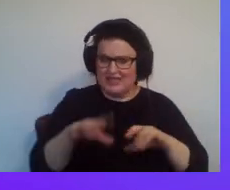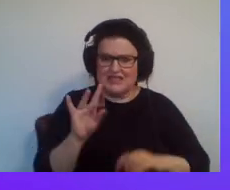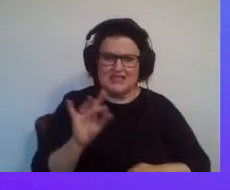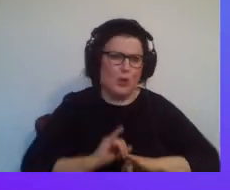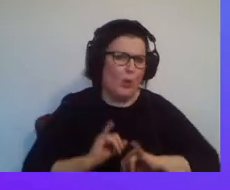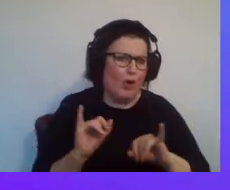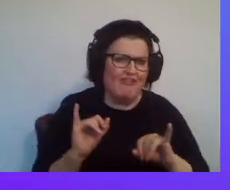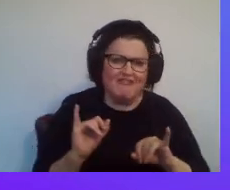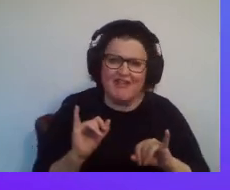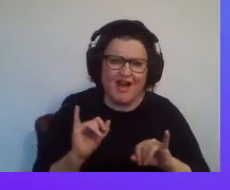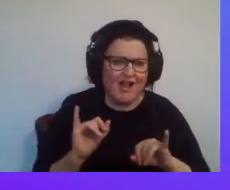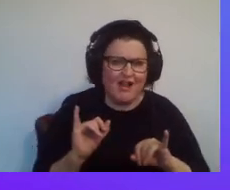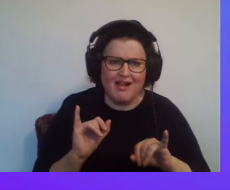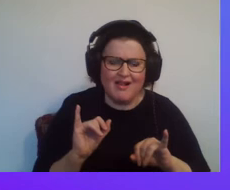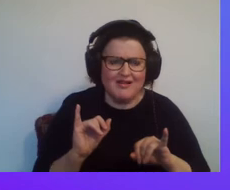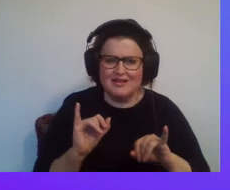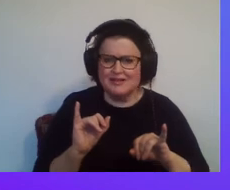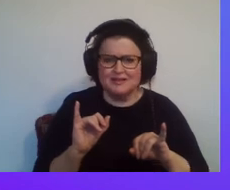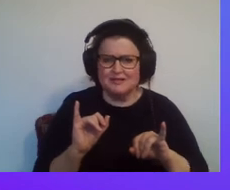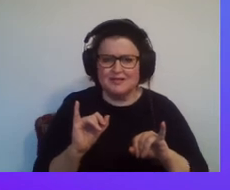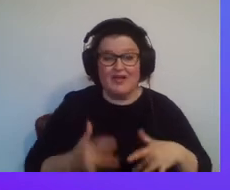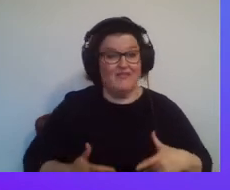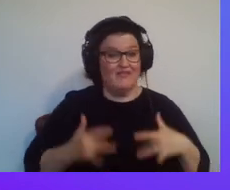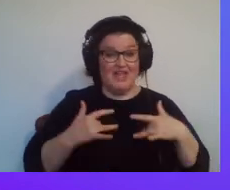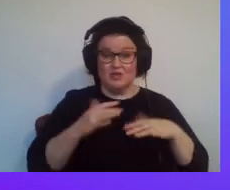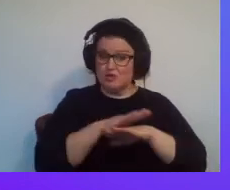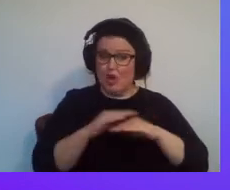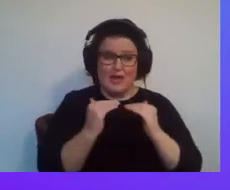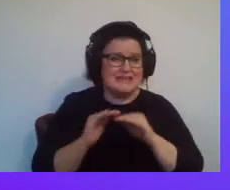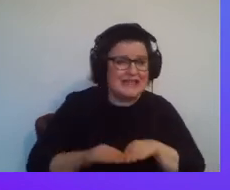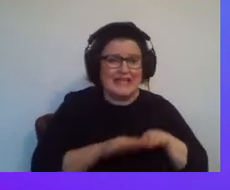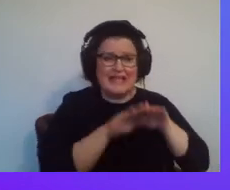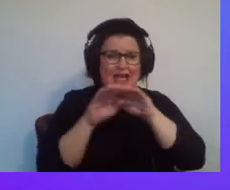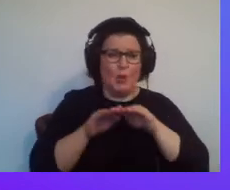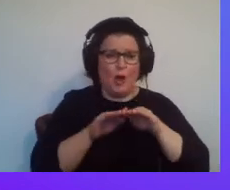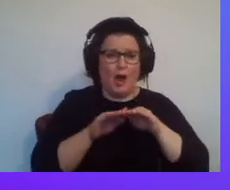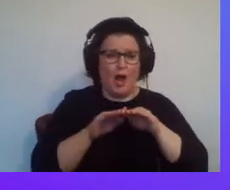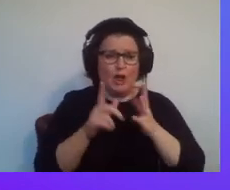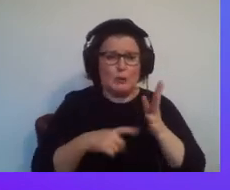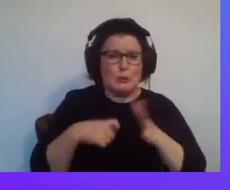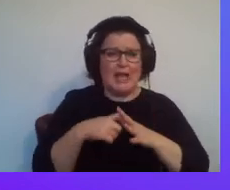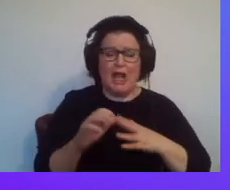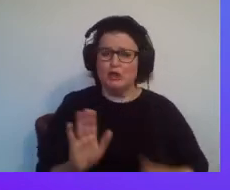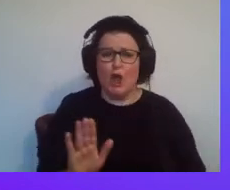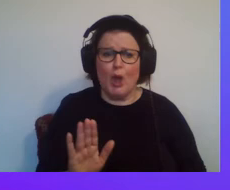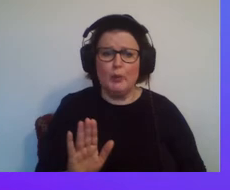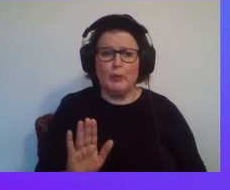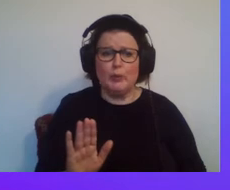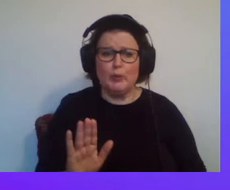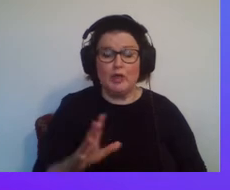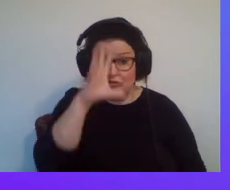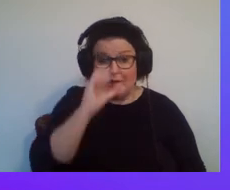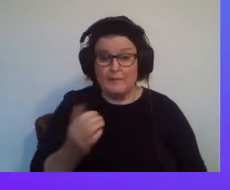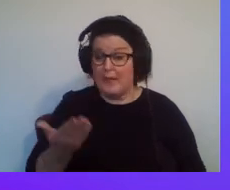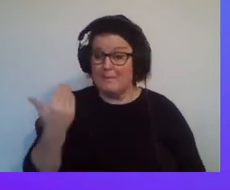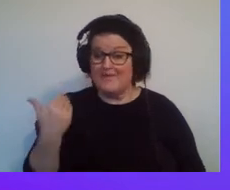the disease hasn't fallen equally on all of us in this city. We know from the first wave of the pandemic in